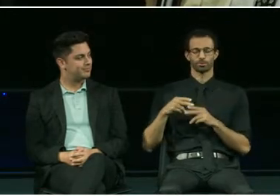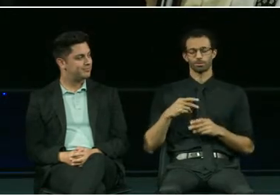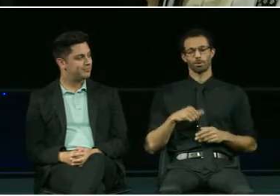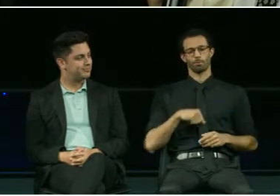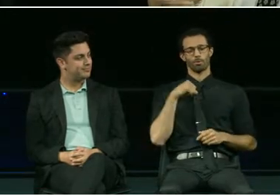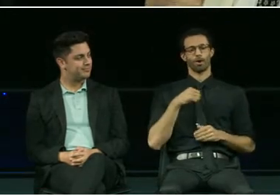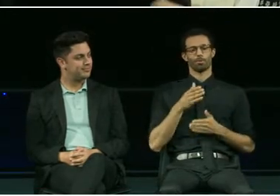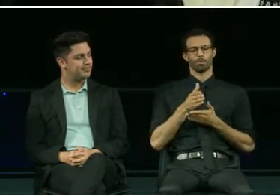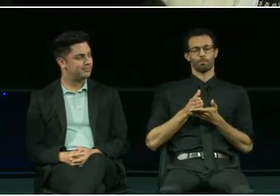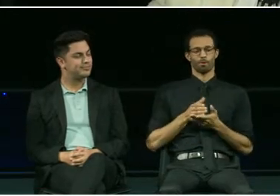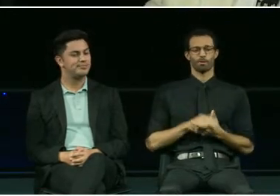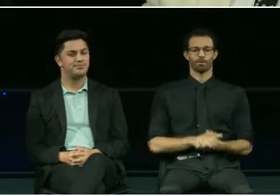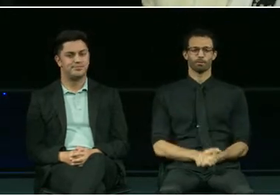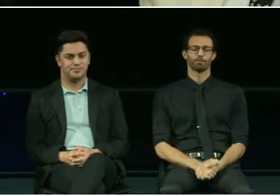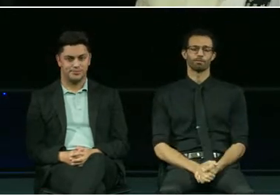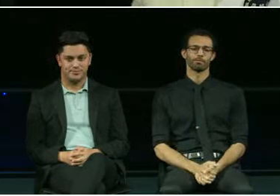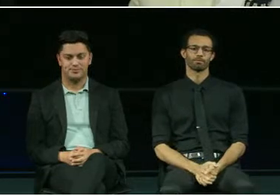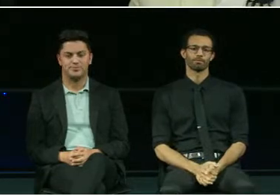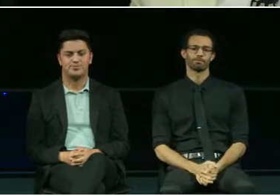it.